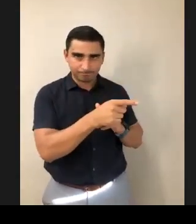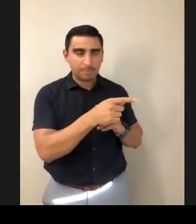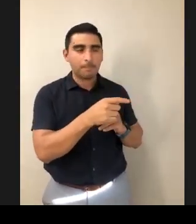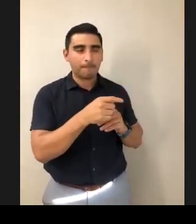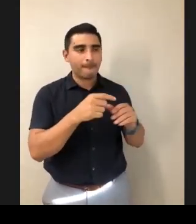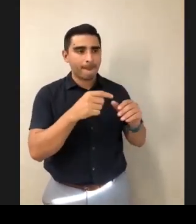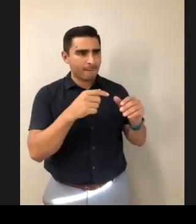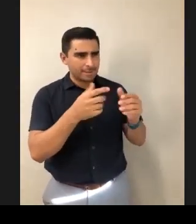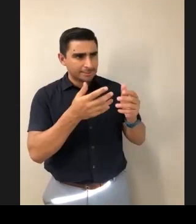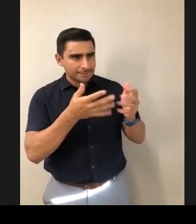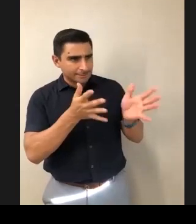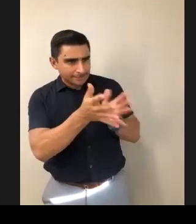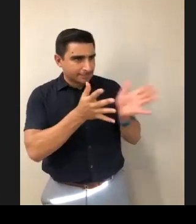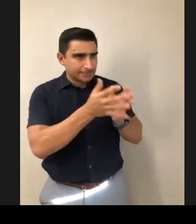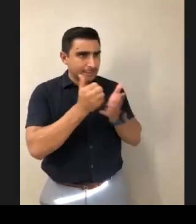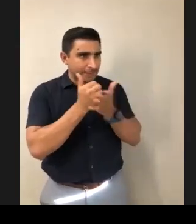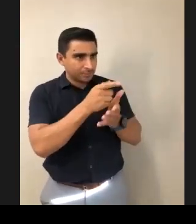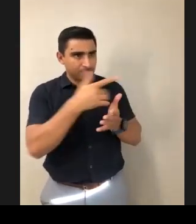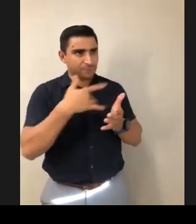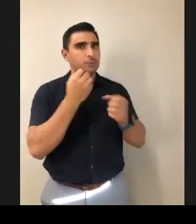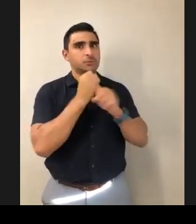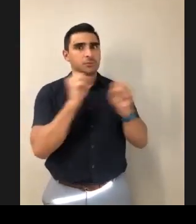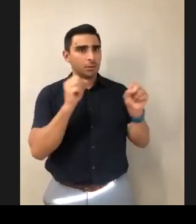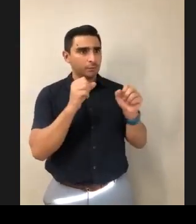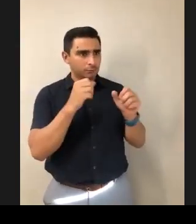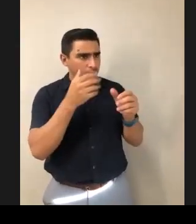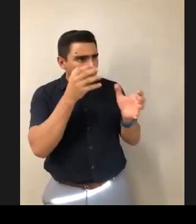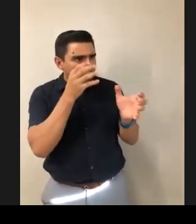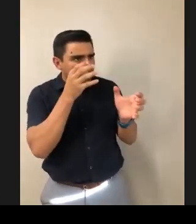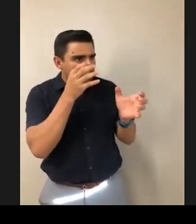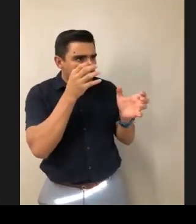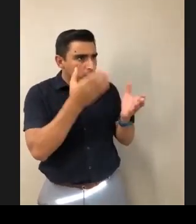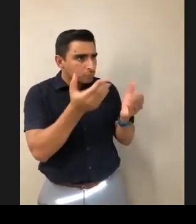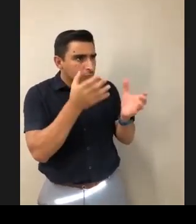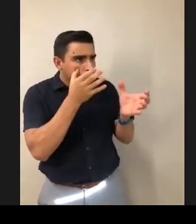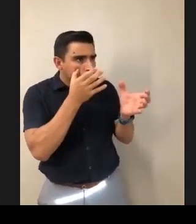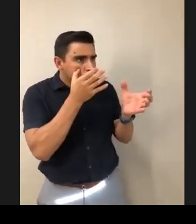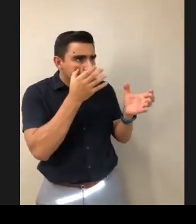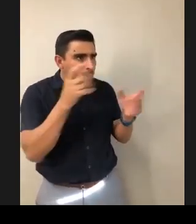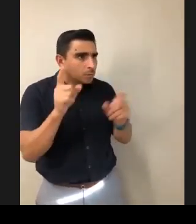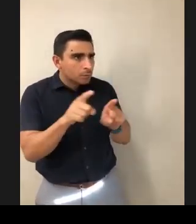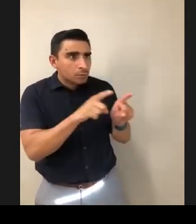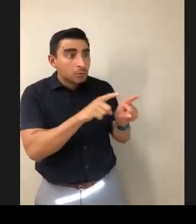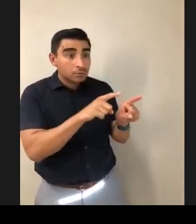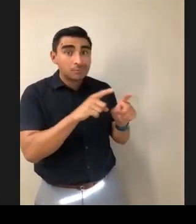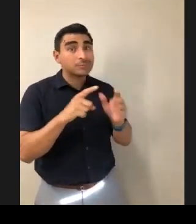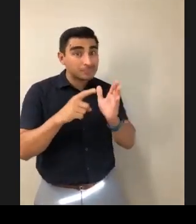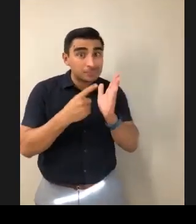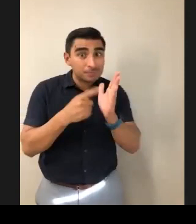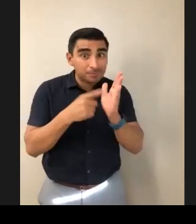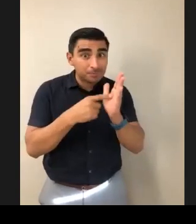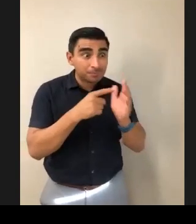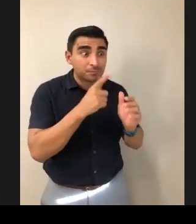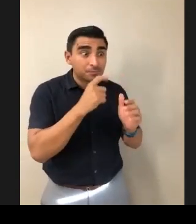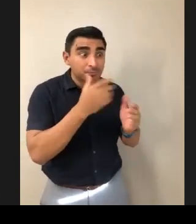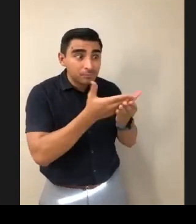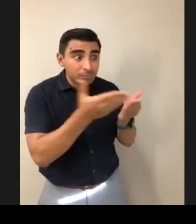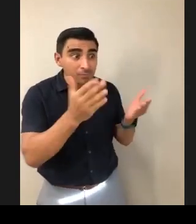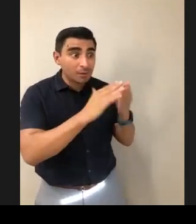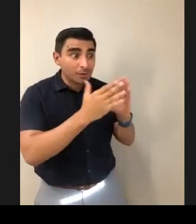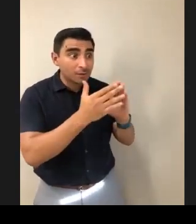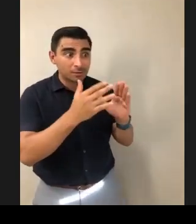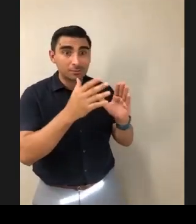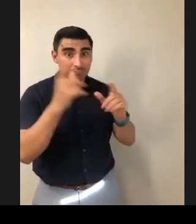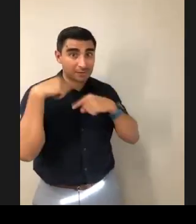them safe, to hear what's going on. And so some of it's depending on who the community is, and we're talking about historically excluded